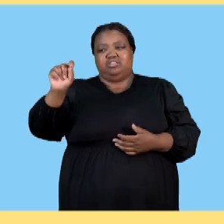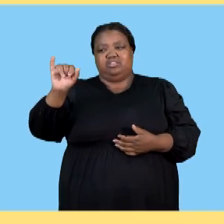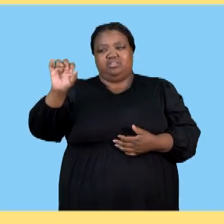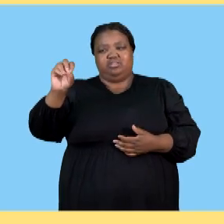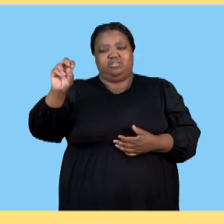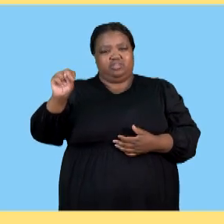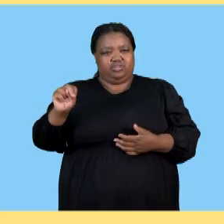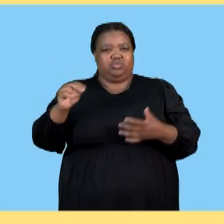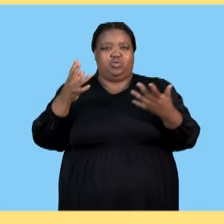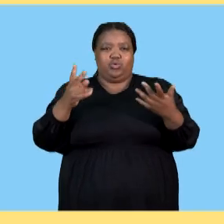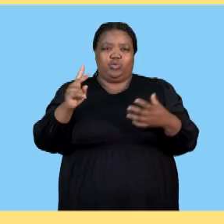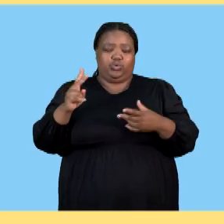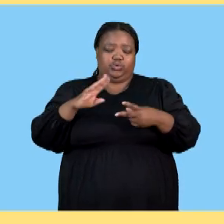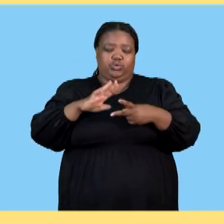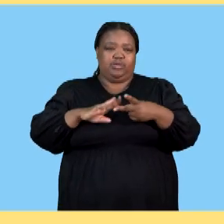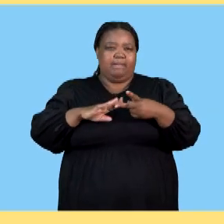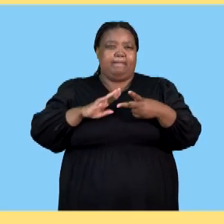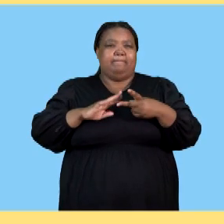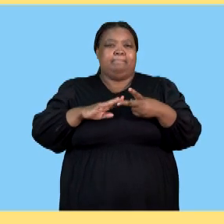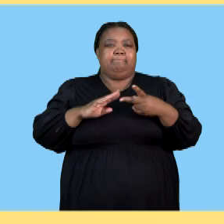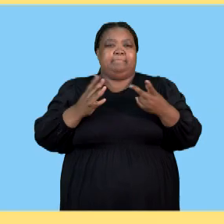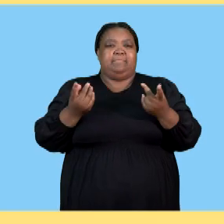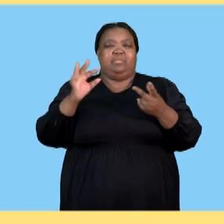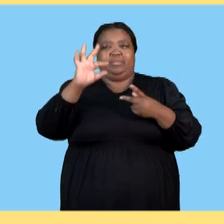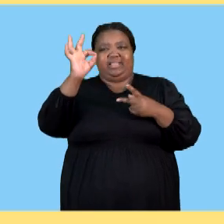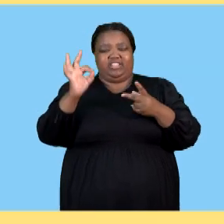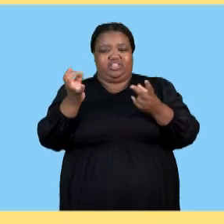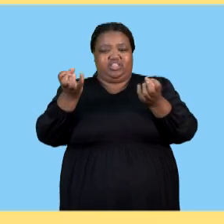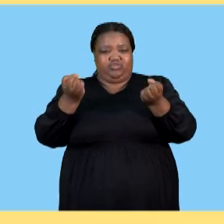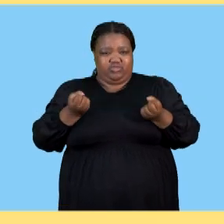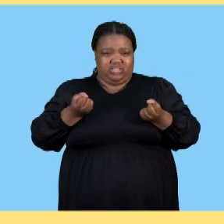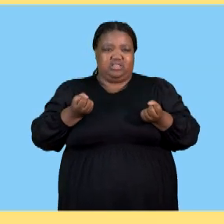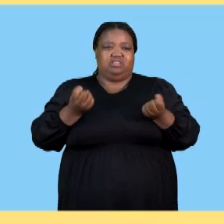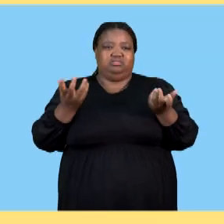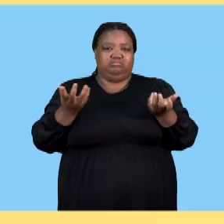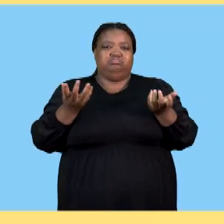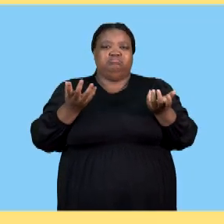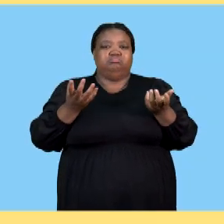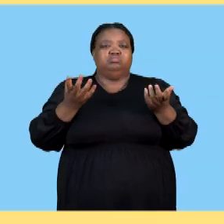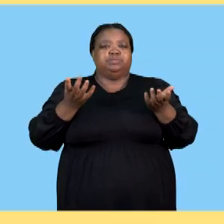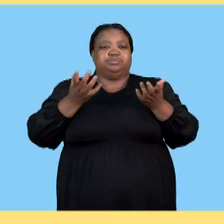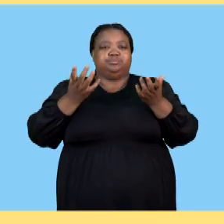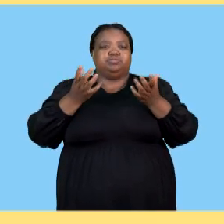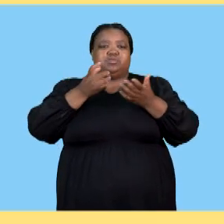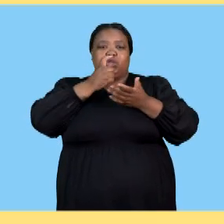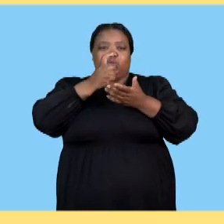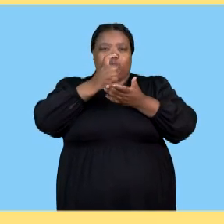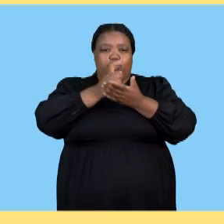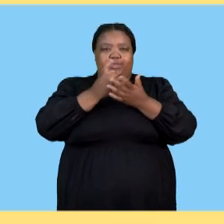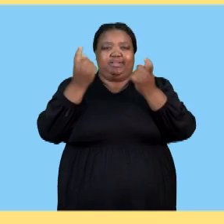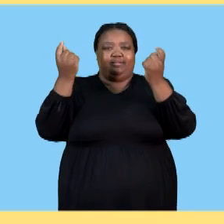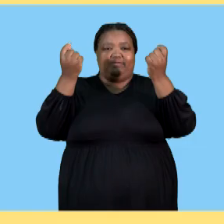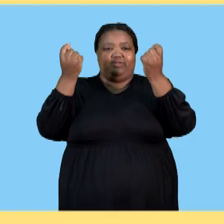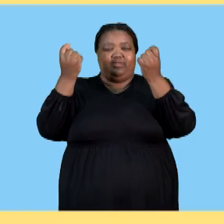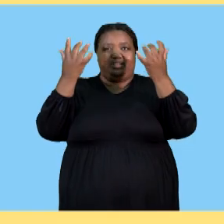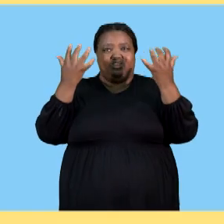Number two, calculate the percentage return on average owner's equity. Then number three, comment on the financial indicators